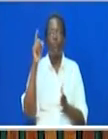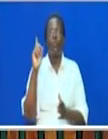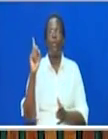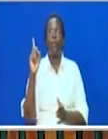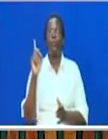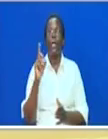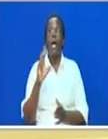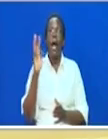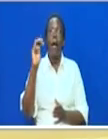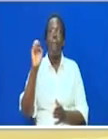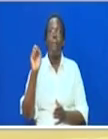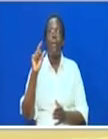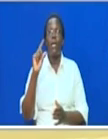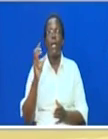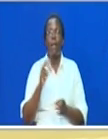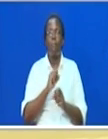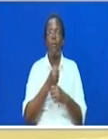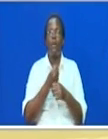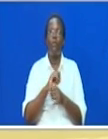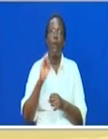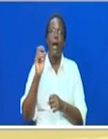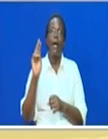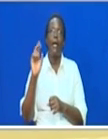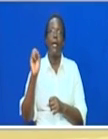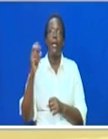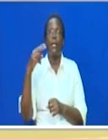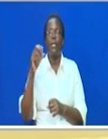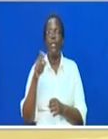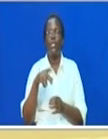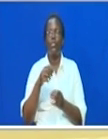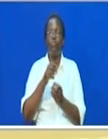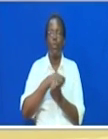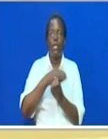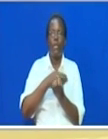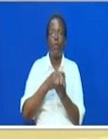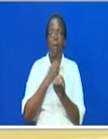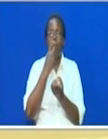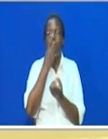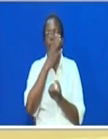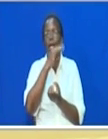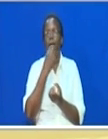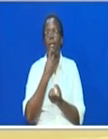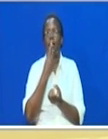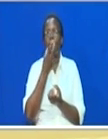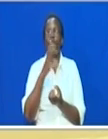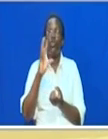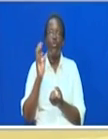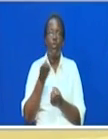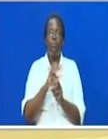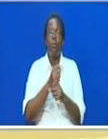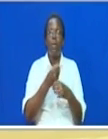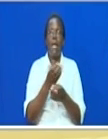A meal made of Irish potatoes, beans, and rice should be made a balanced diet